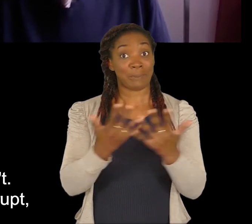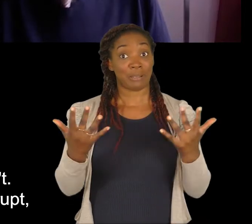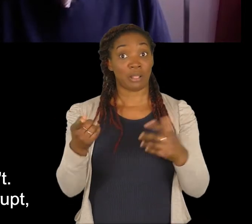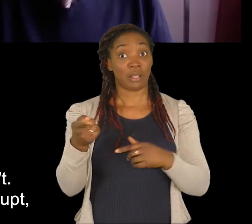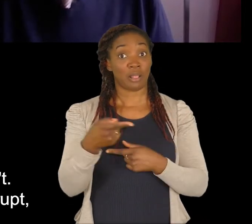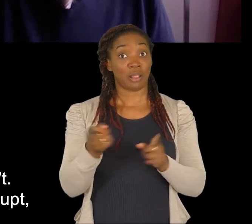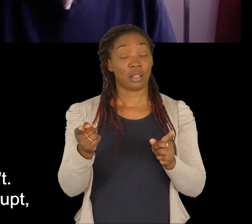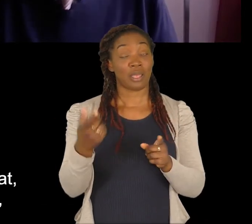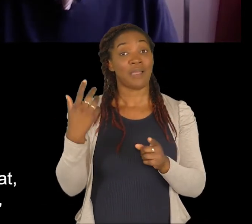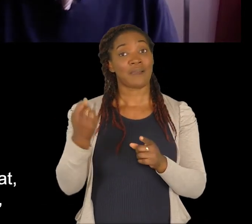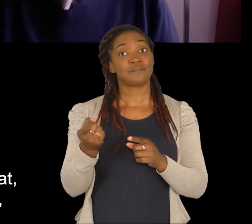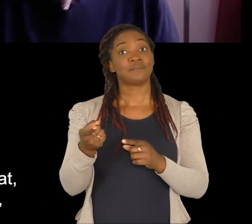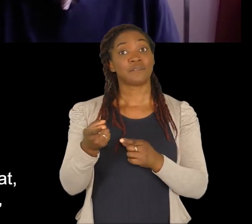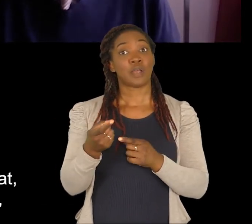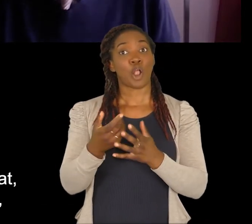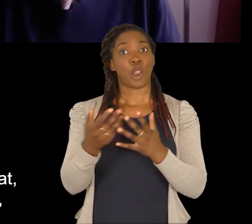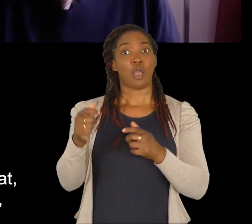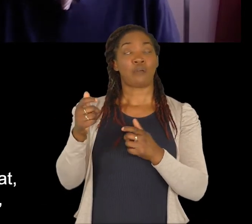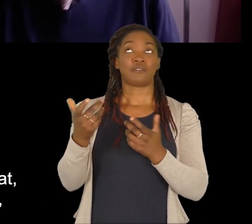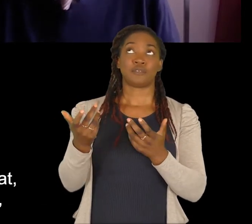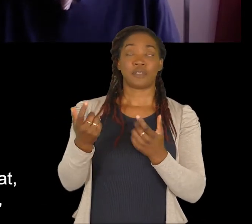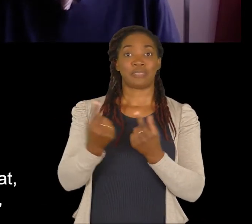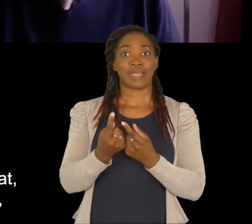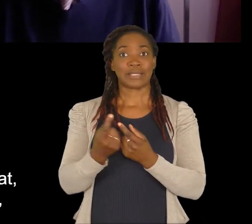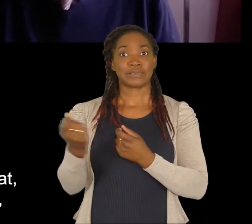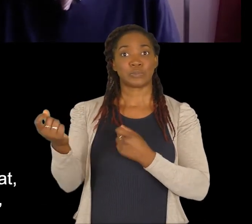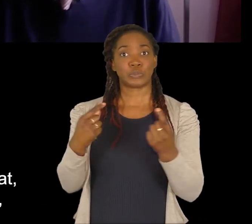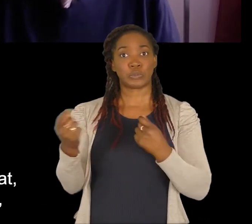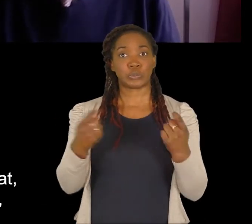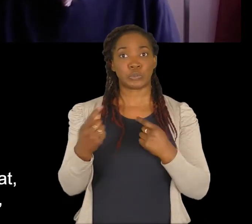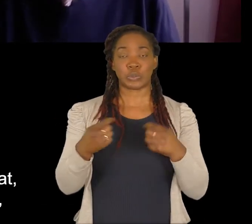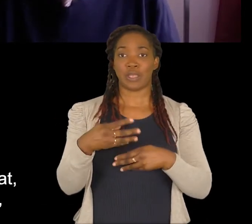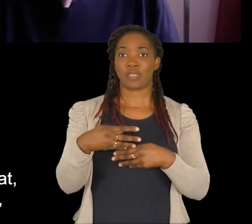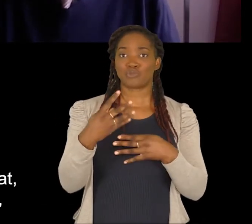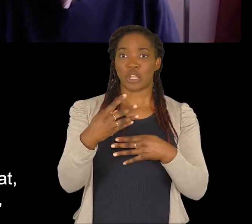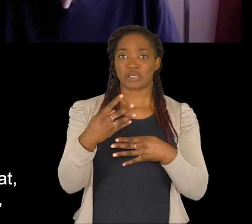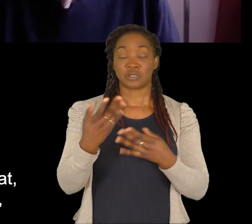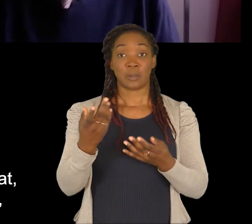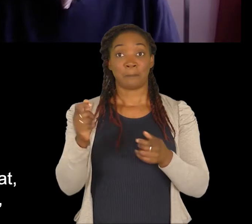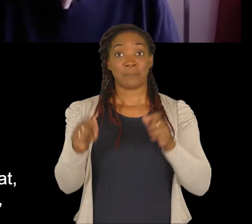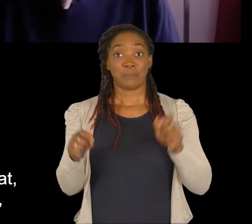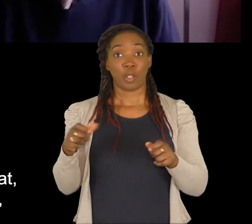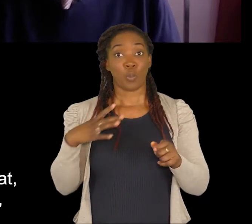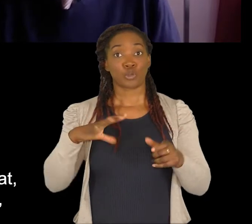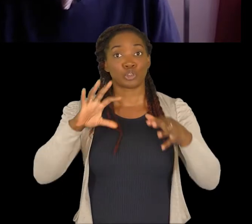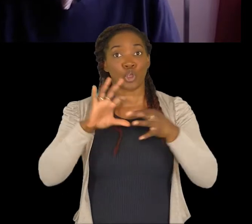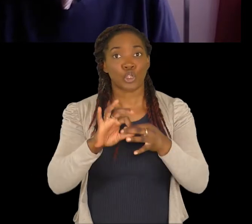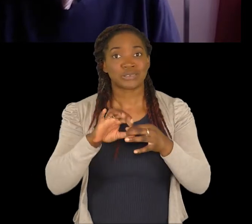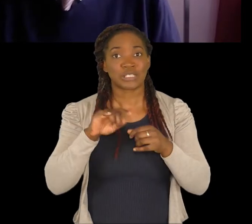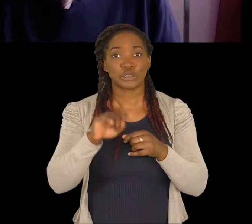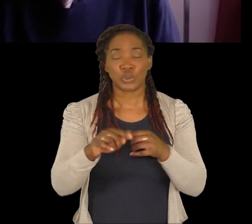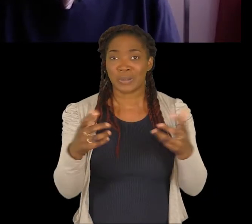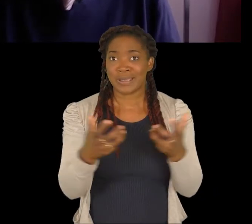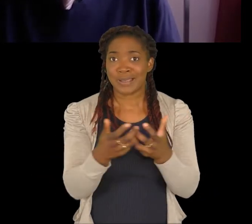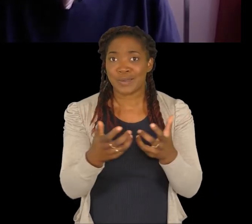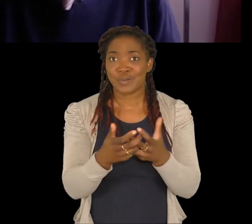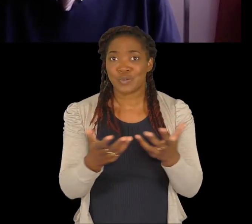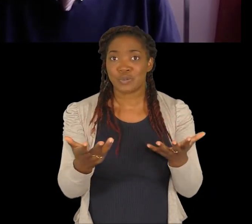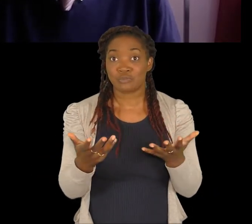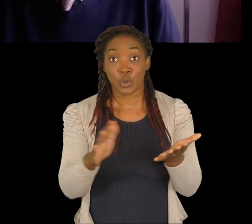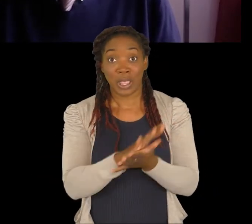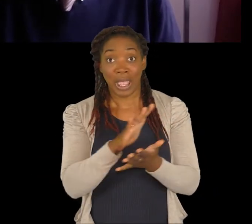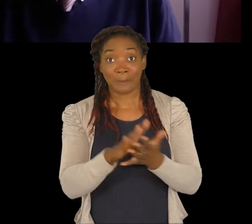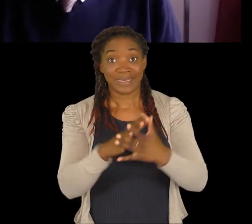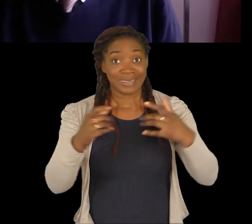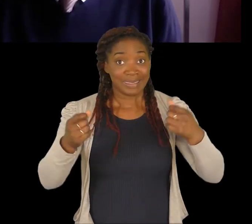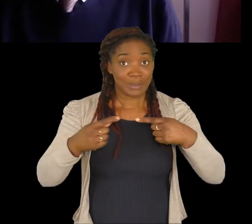do, because obviously we have lots of things coming through in the chat, if people wanted to get in touch with you, how would they do that? Are